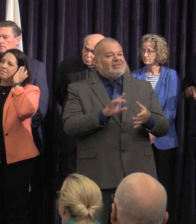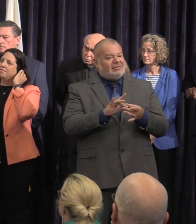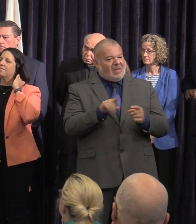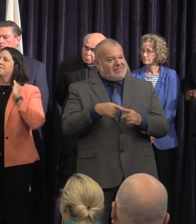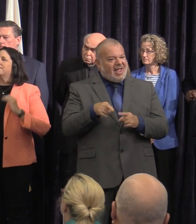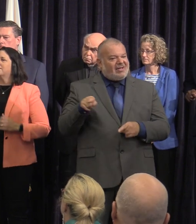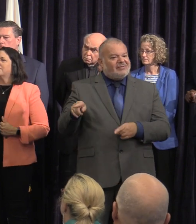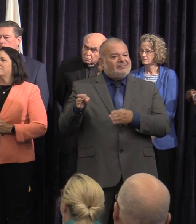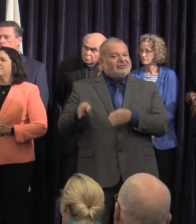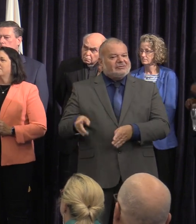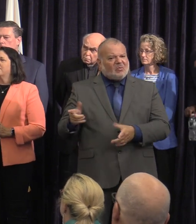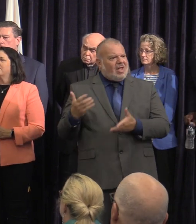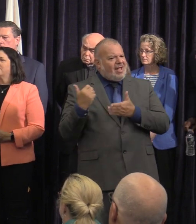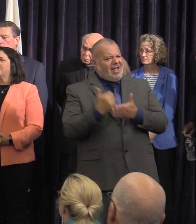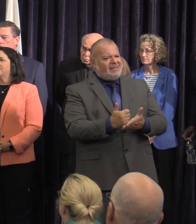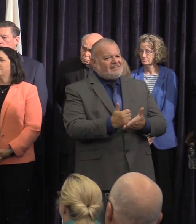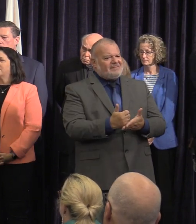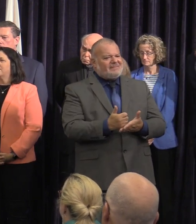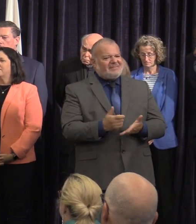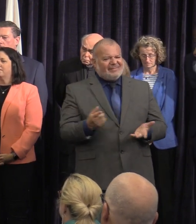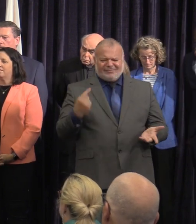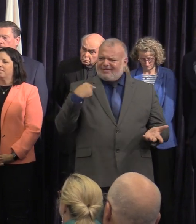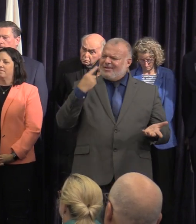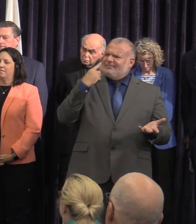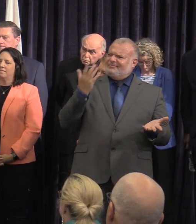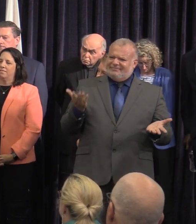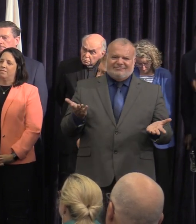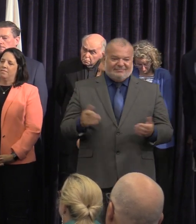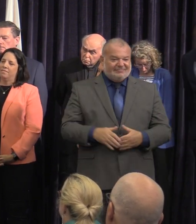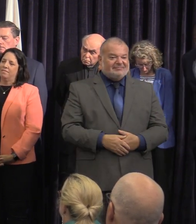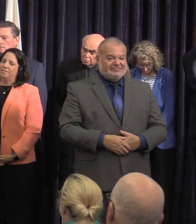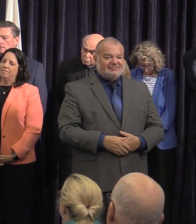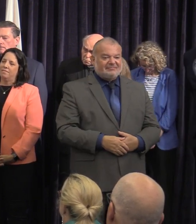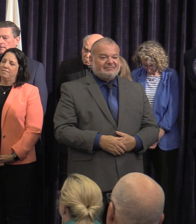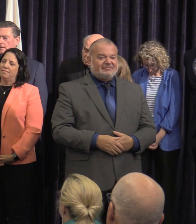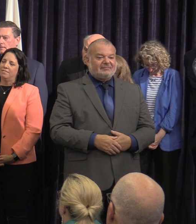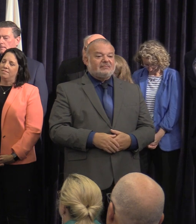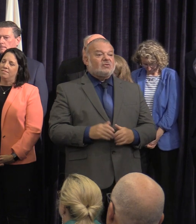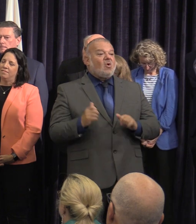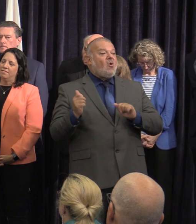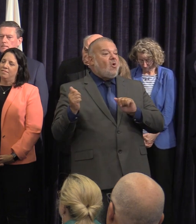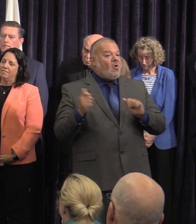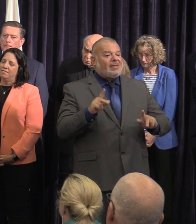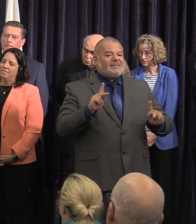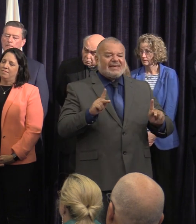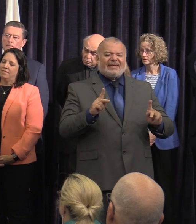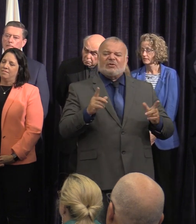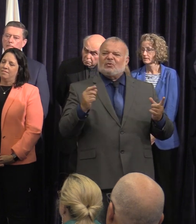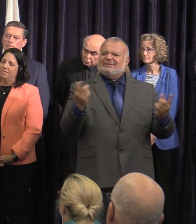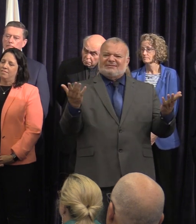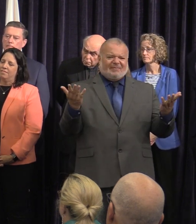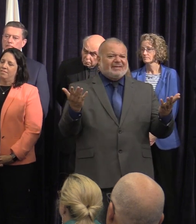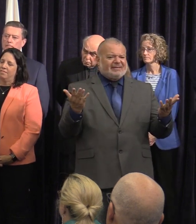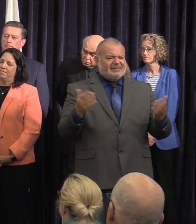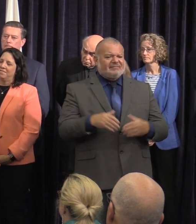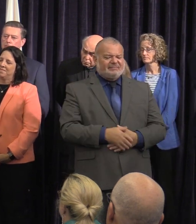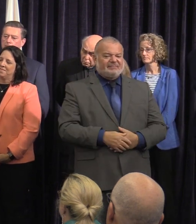do. So everybody can do something, and that's why we're here today. And I